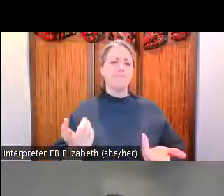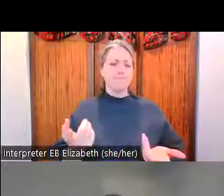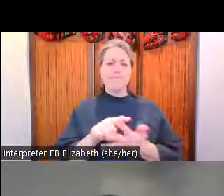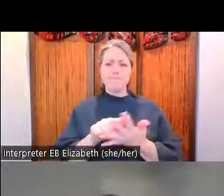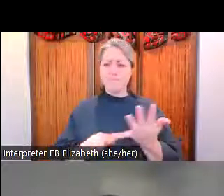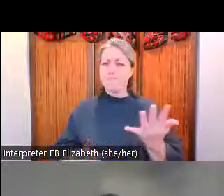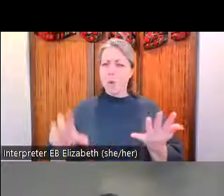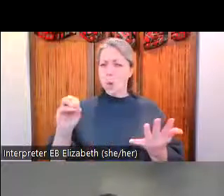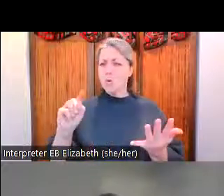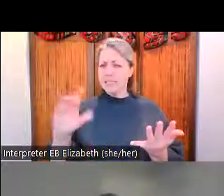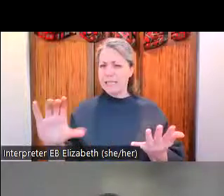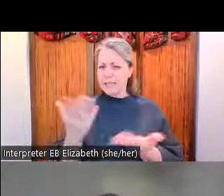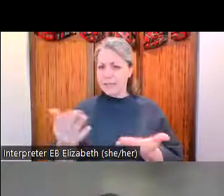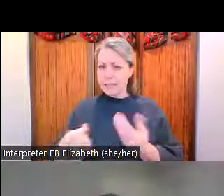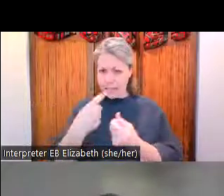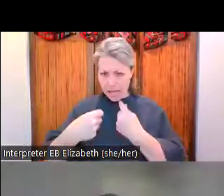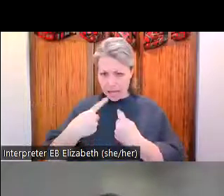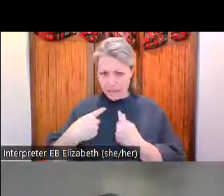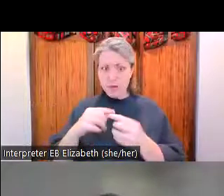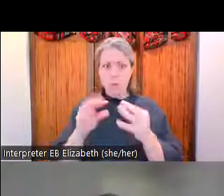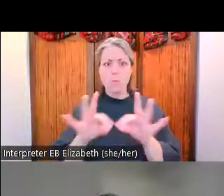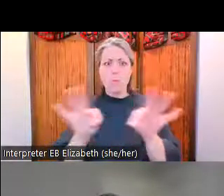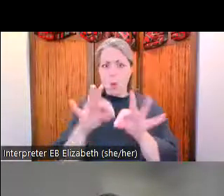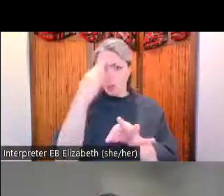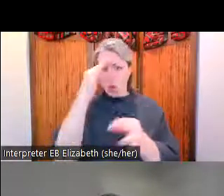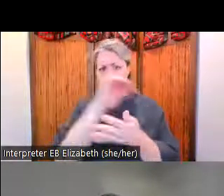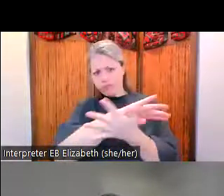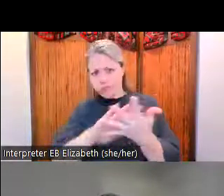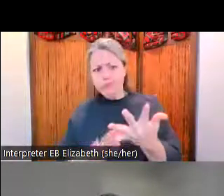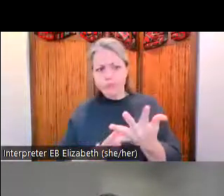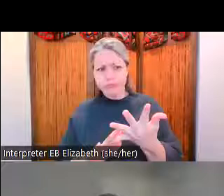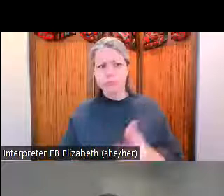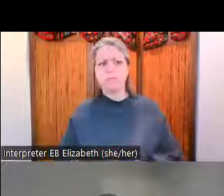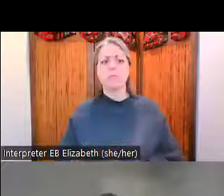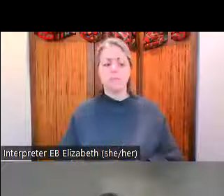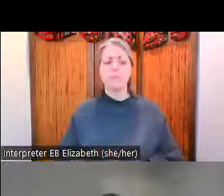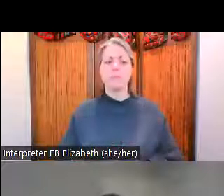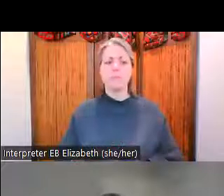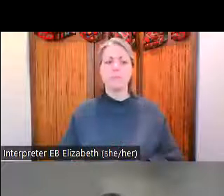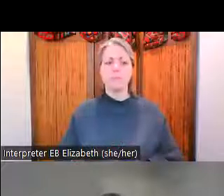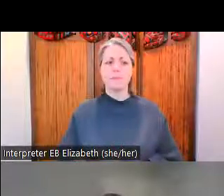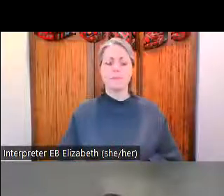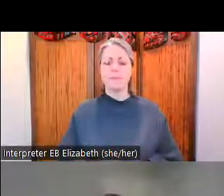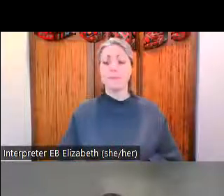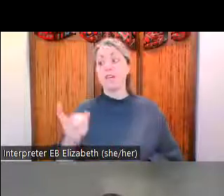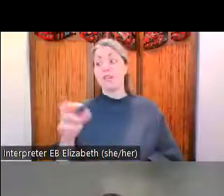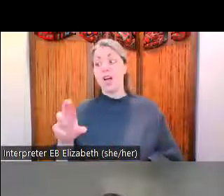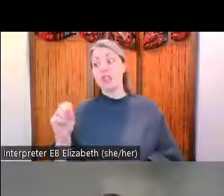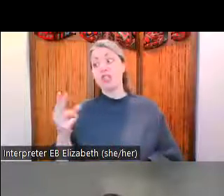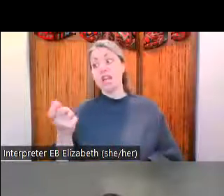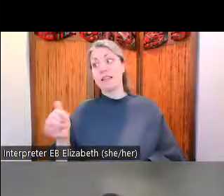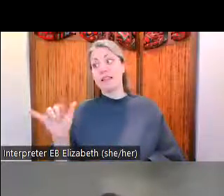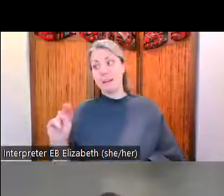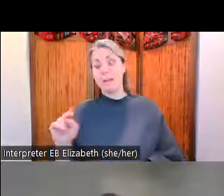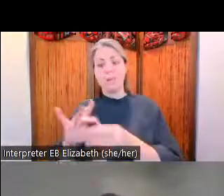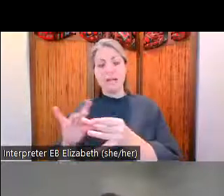From a family medical perspective, as Dr. Shamley mentioned, the genetics and things that run in